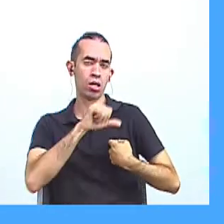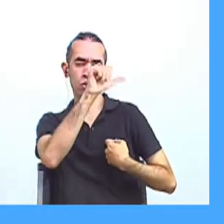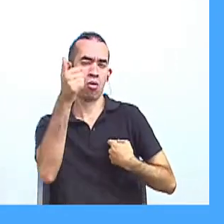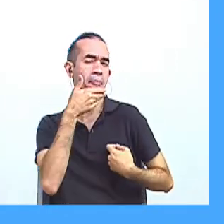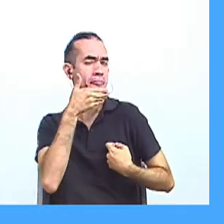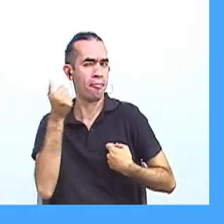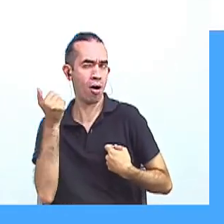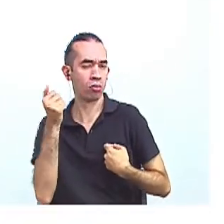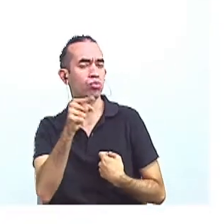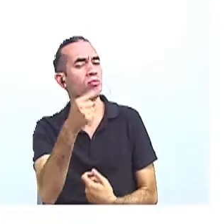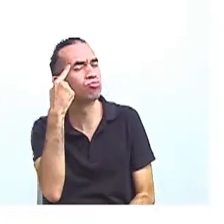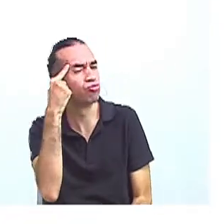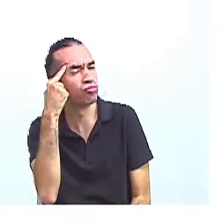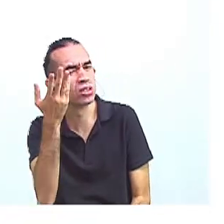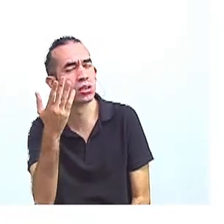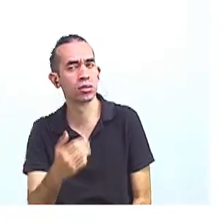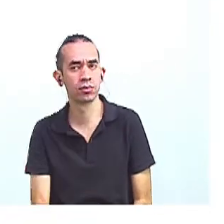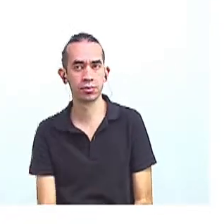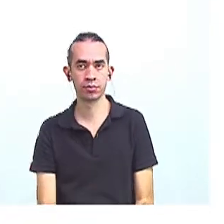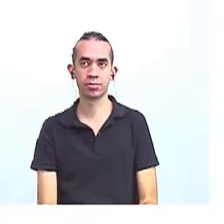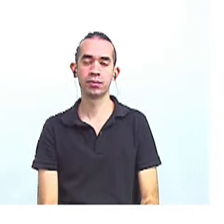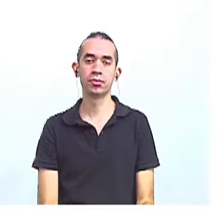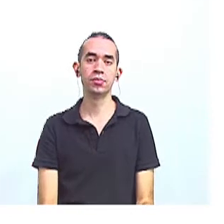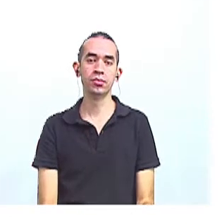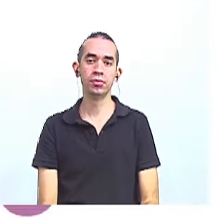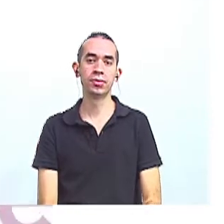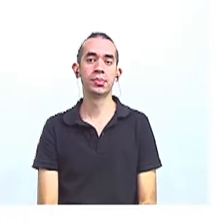What do you think?